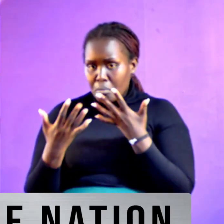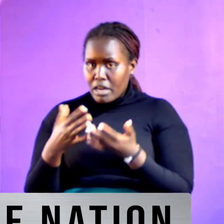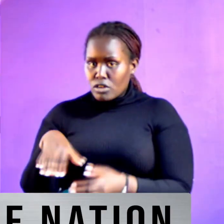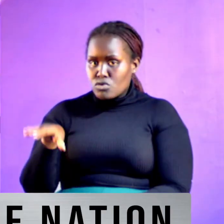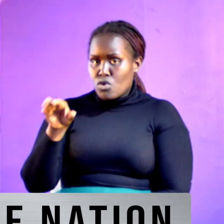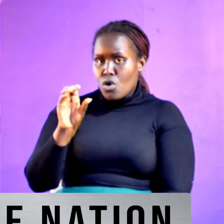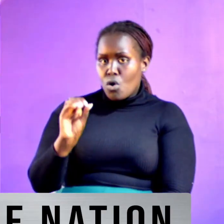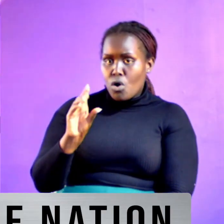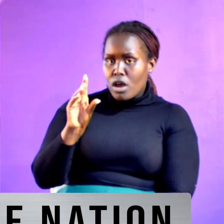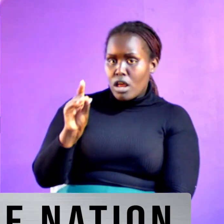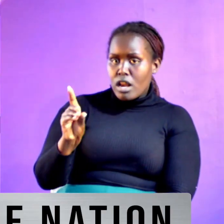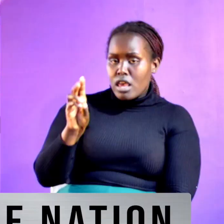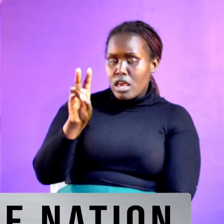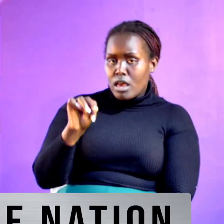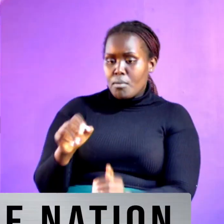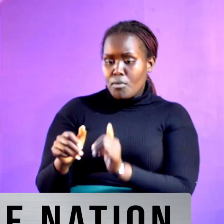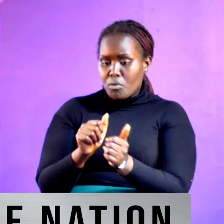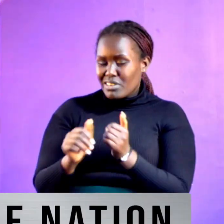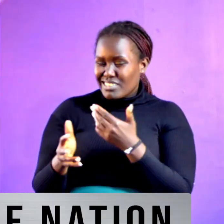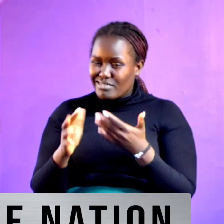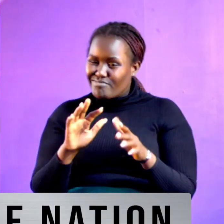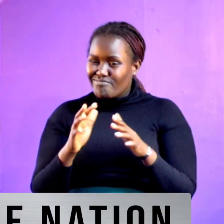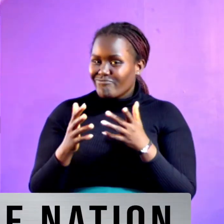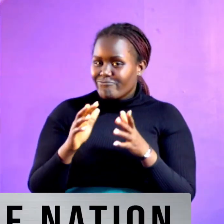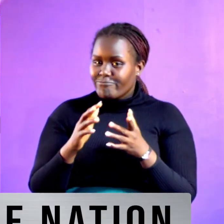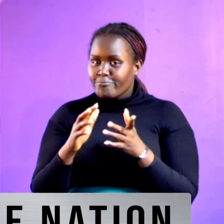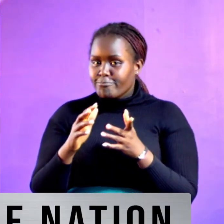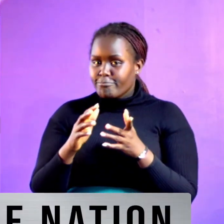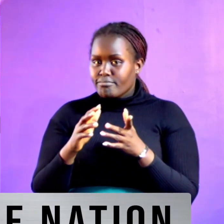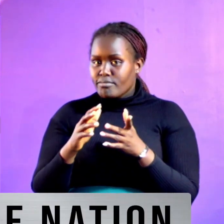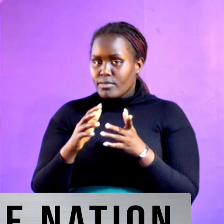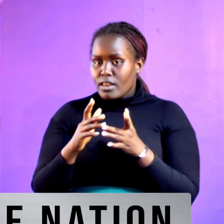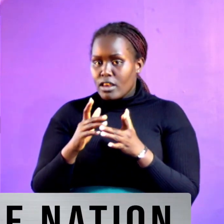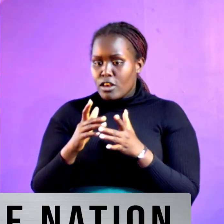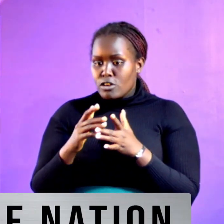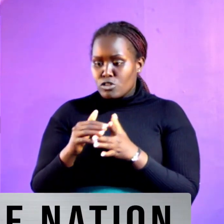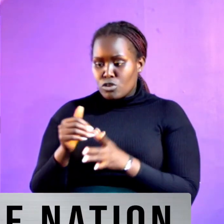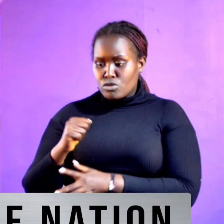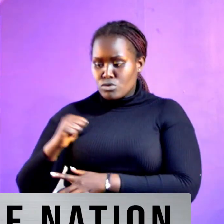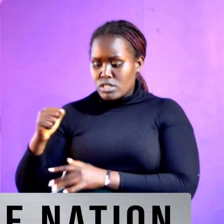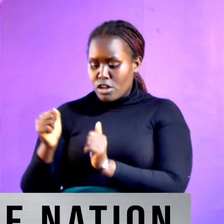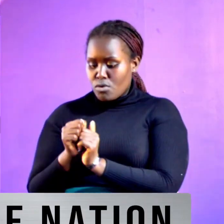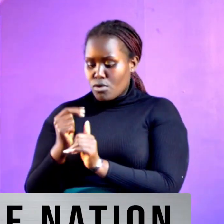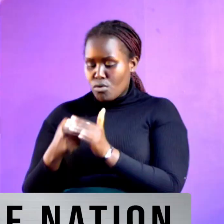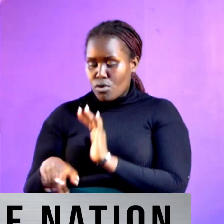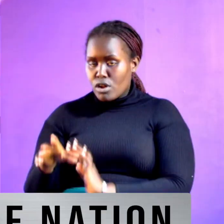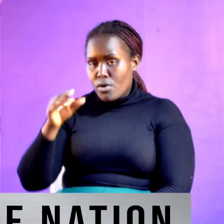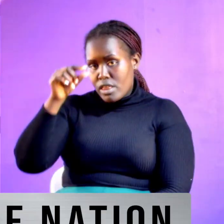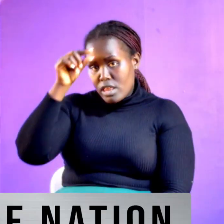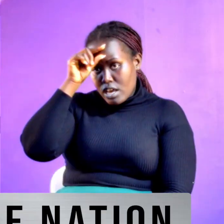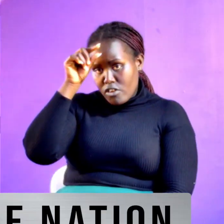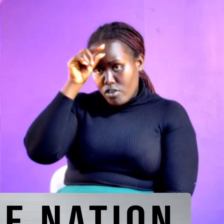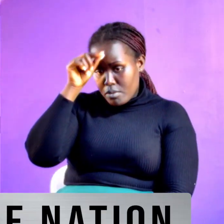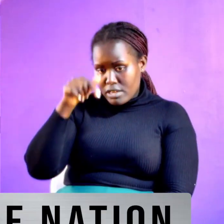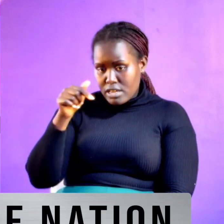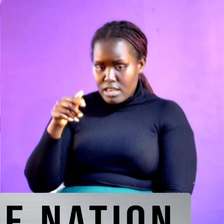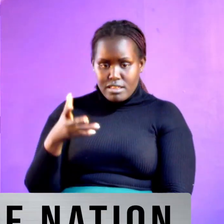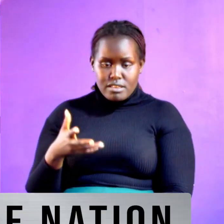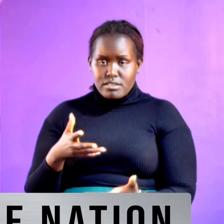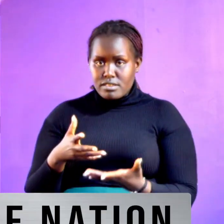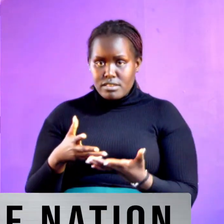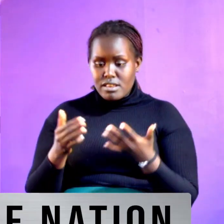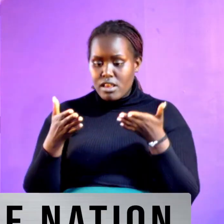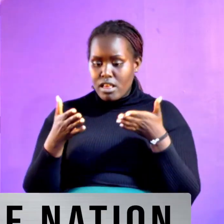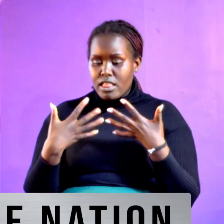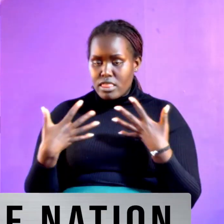ODM, which seem to overly side with the government in this broad-based